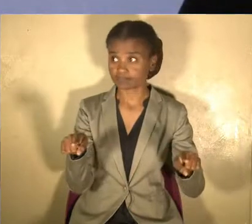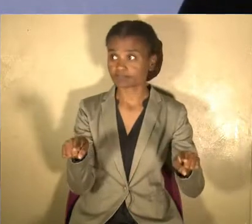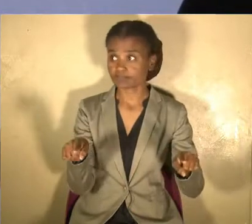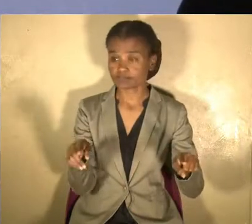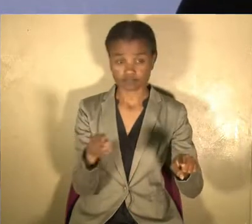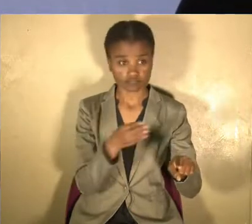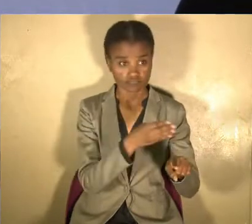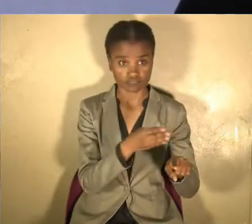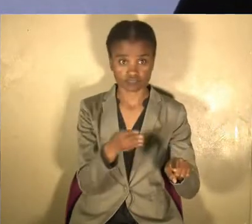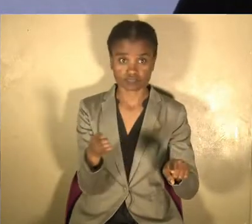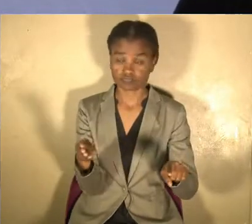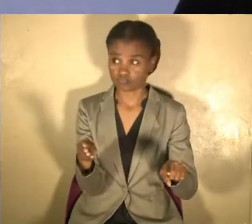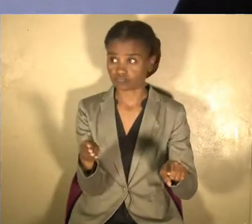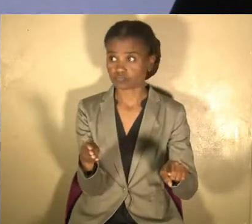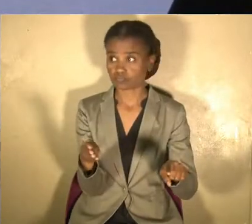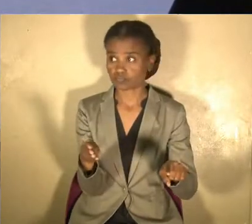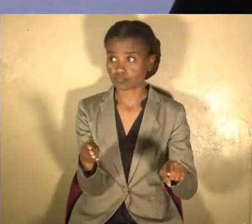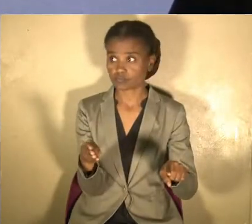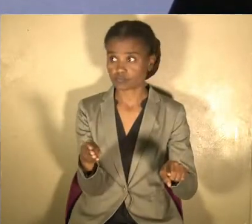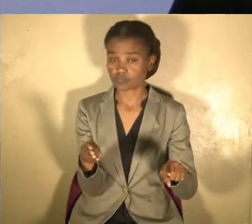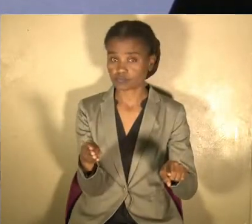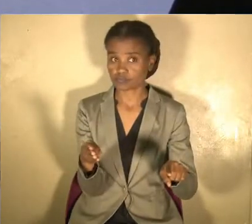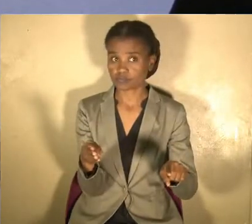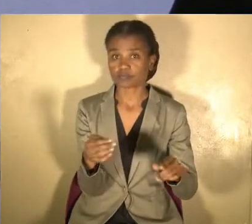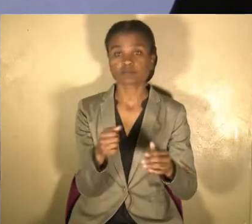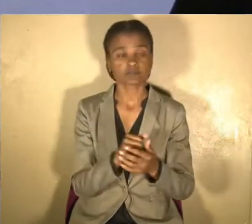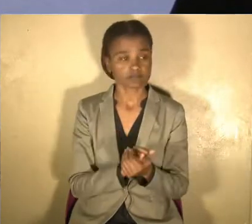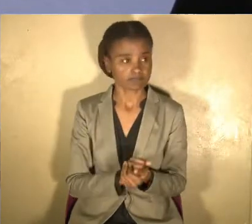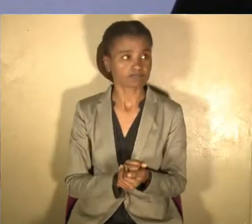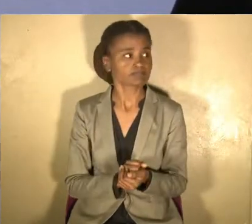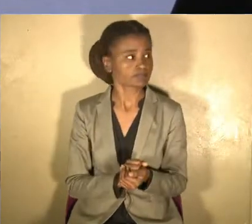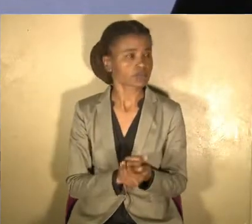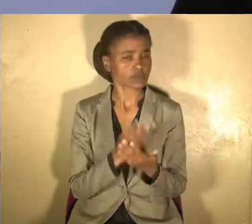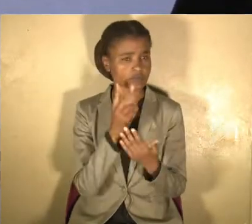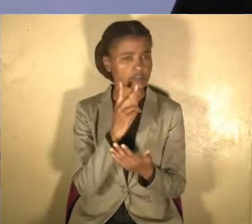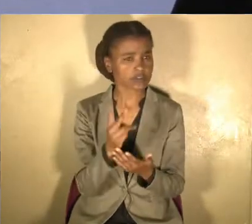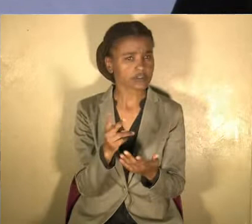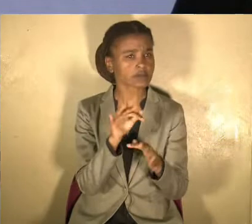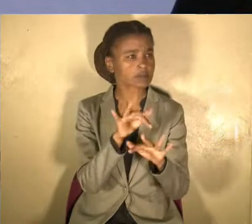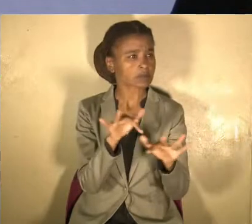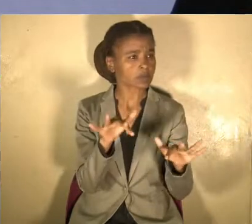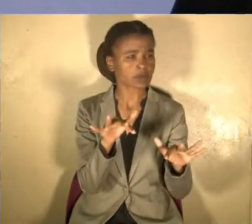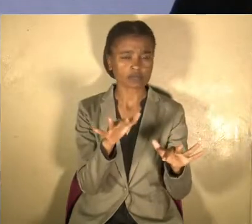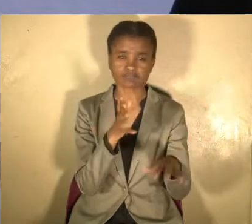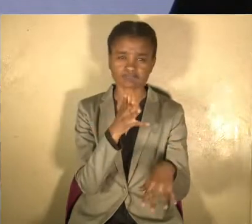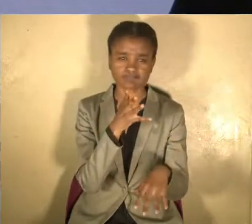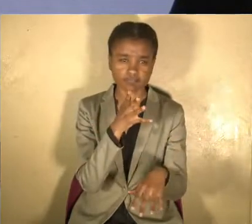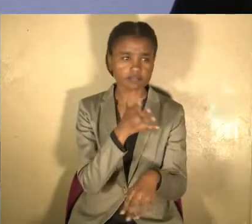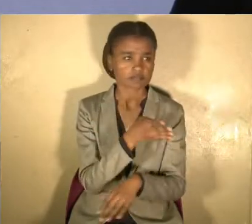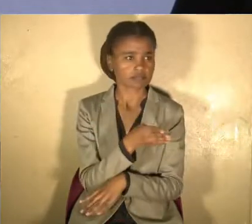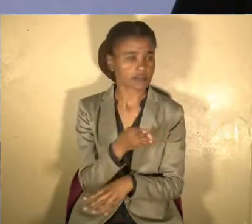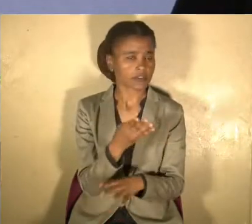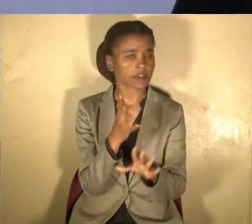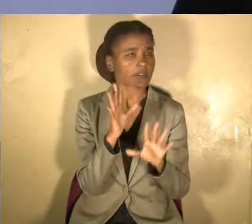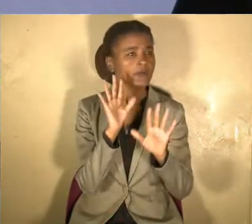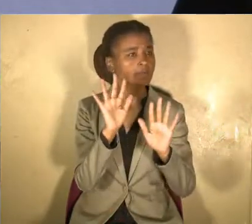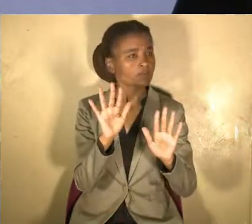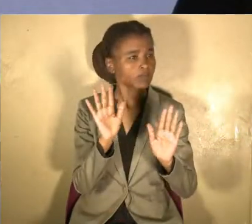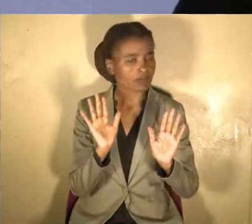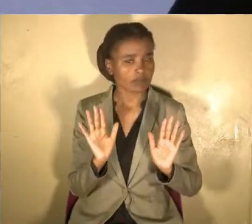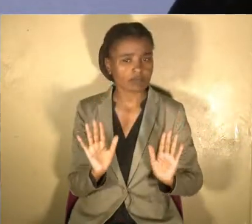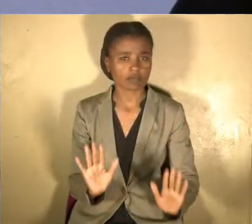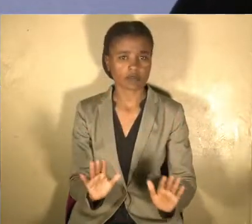Chairperson, your selection of the participant was marvelous, and you selected